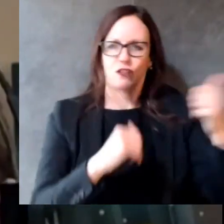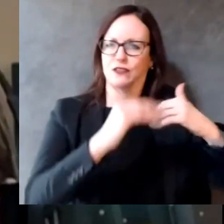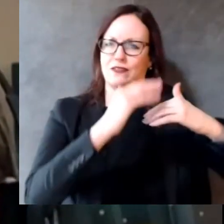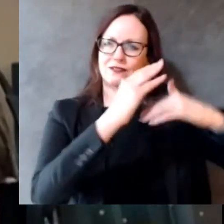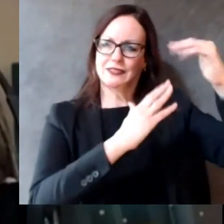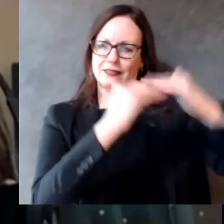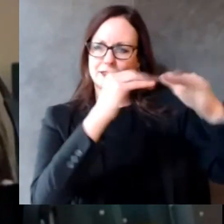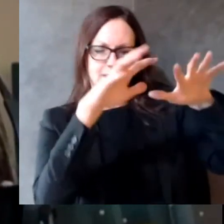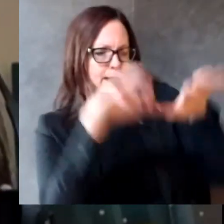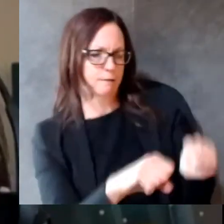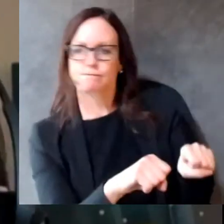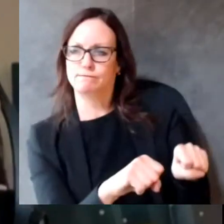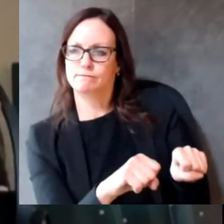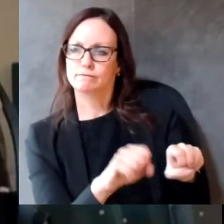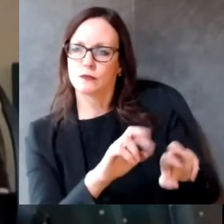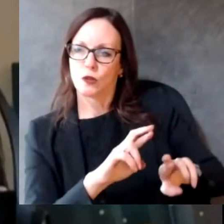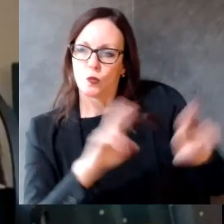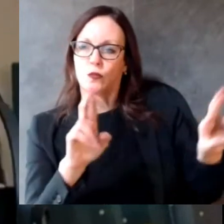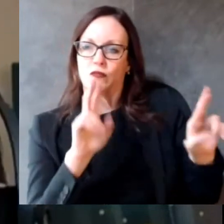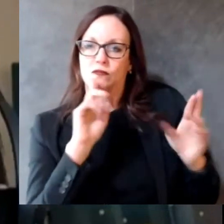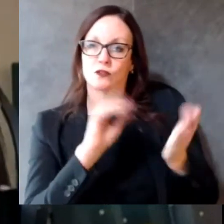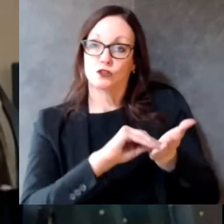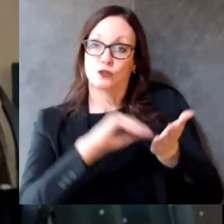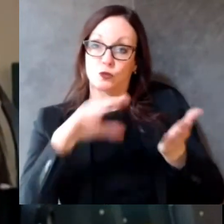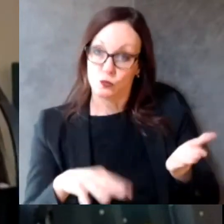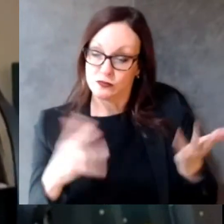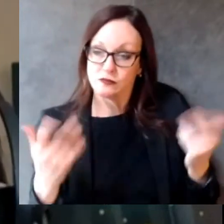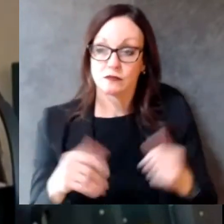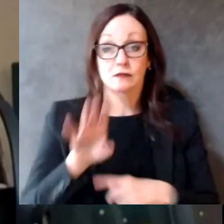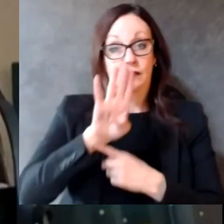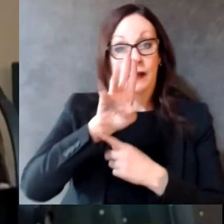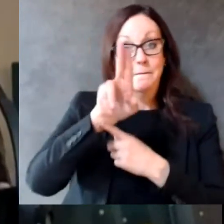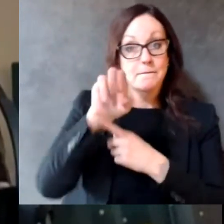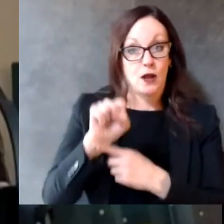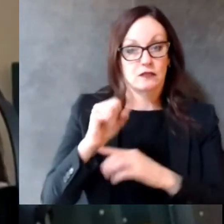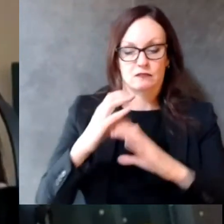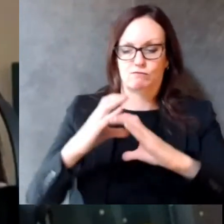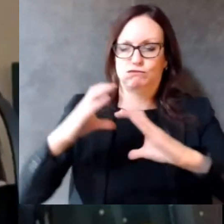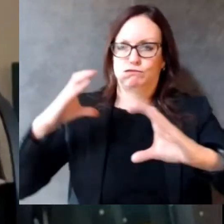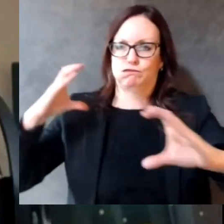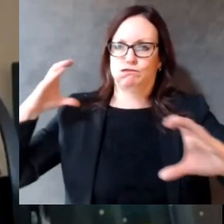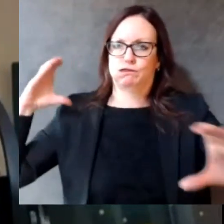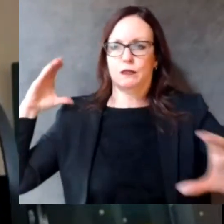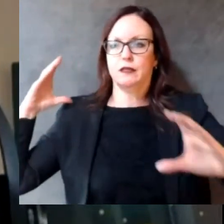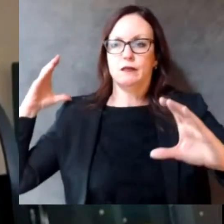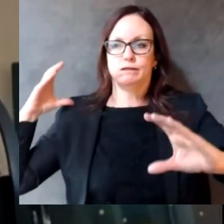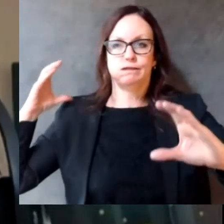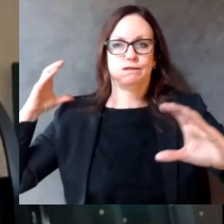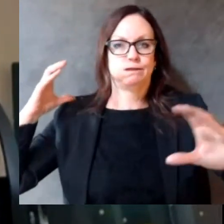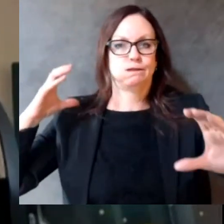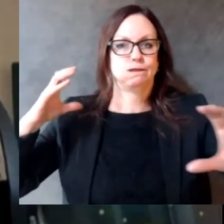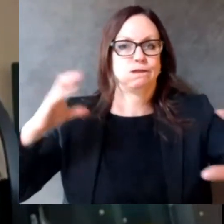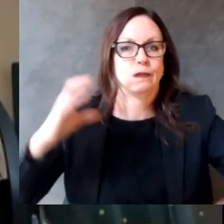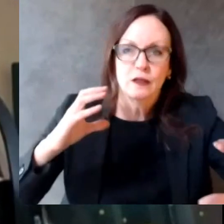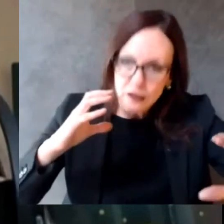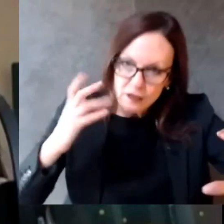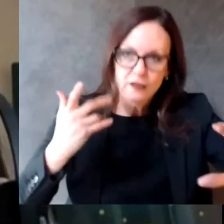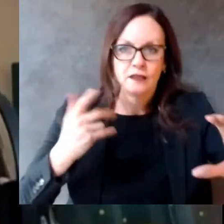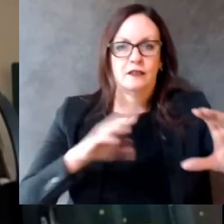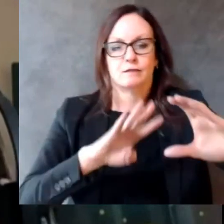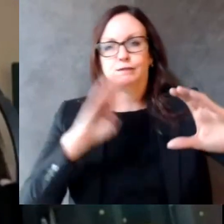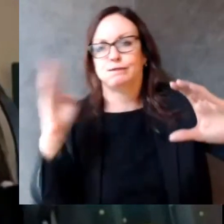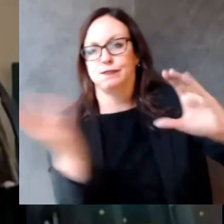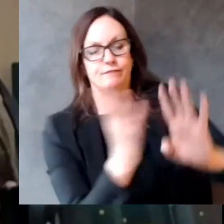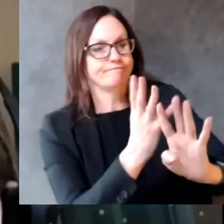community-based vaccination site for vaccine, and so looking at opportunities to use